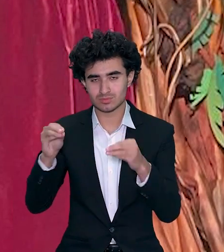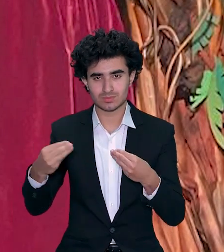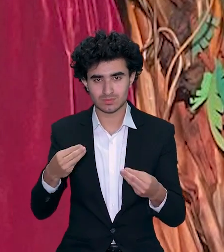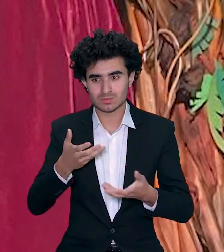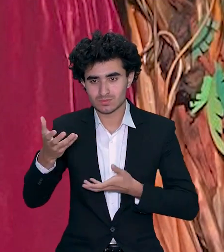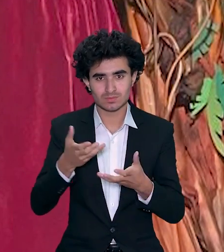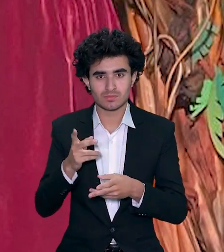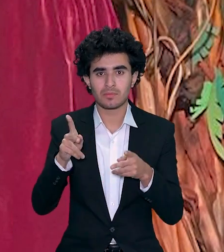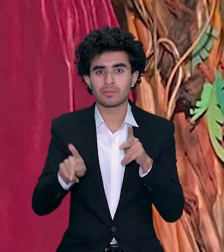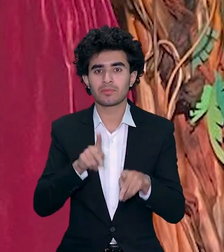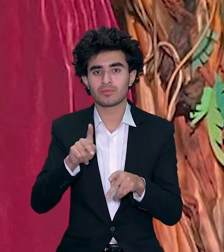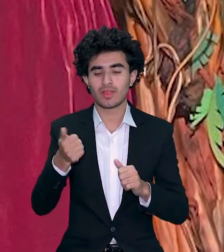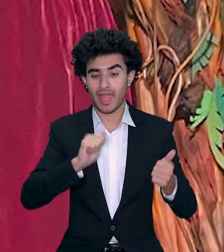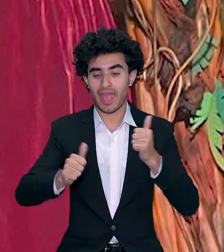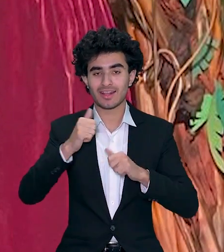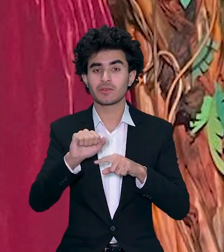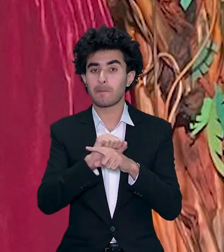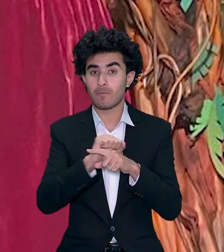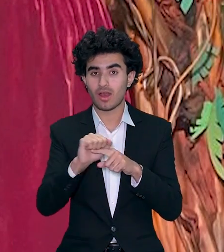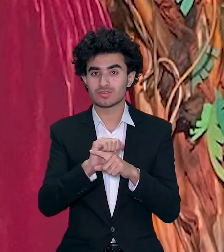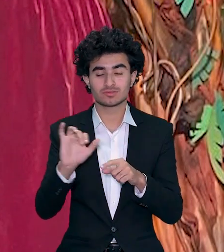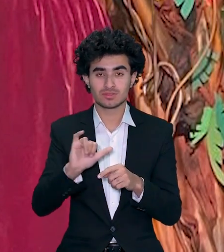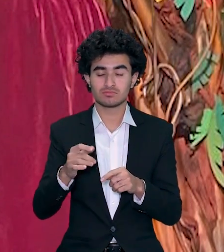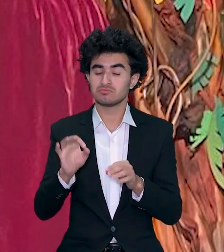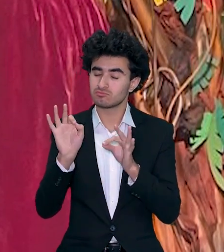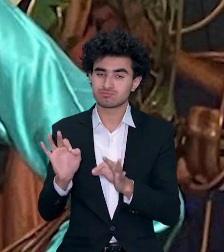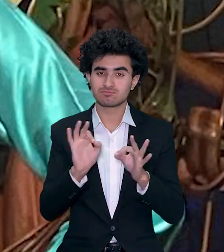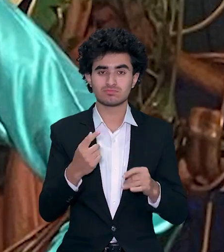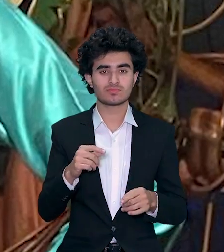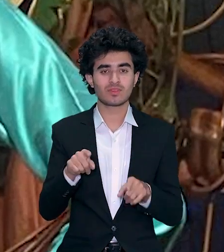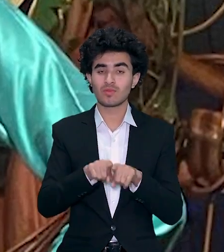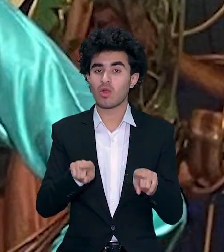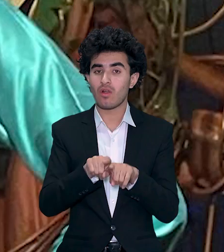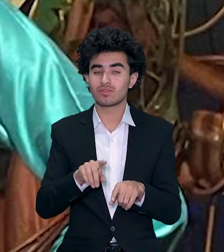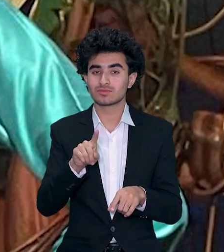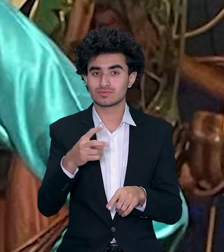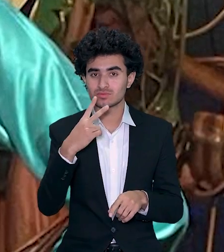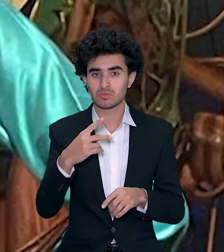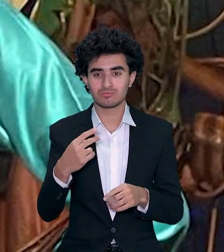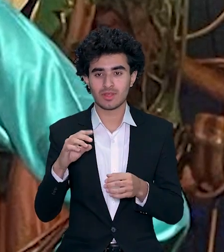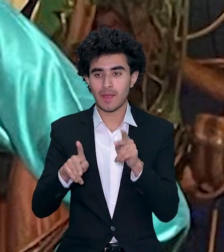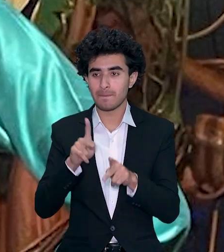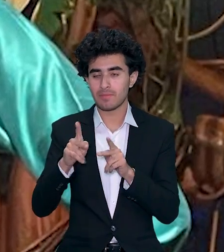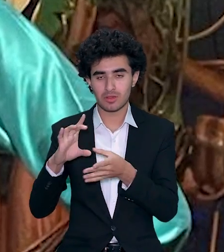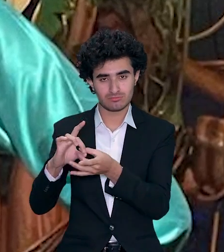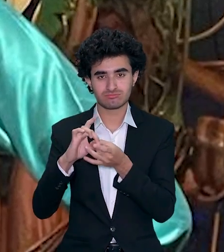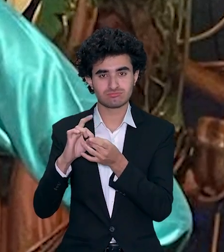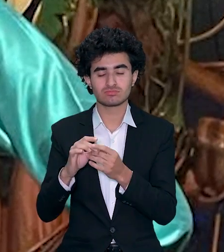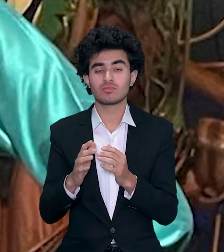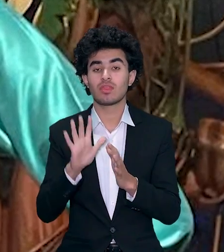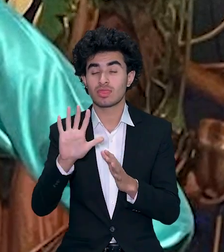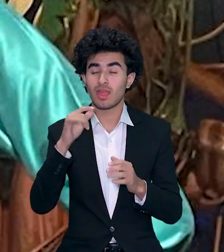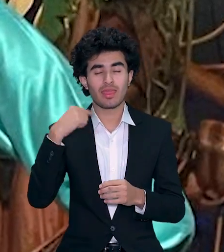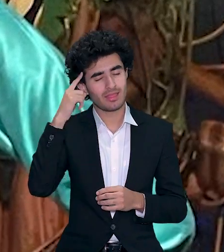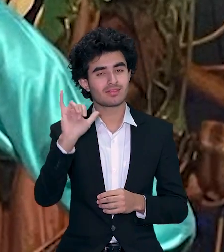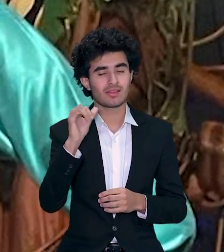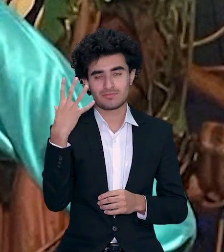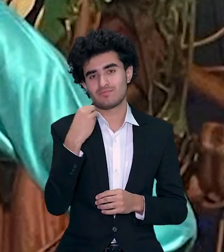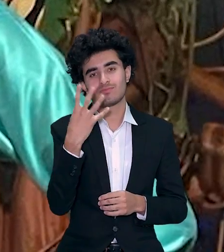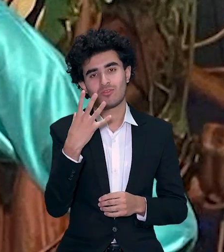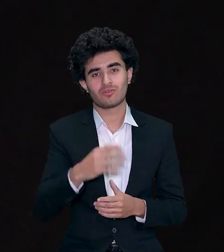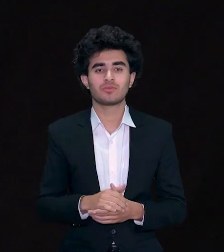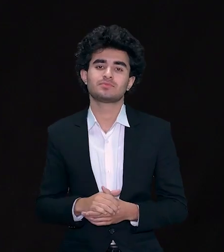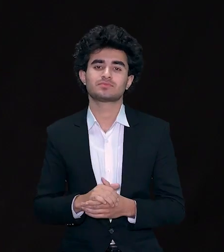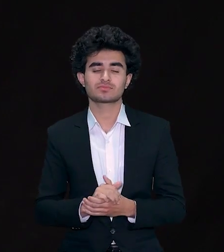the chemistry you make on screen isn't always fake. It shows like relationships between two people, and I think that's